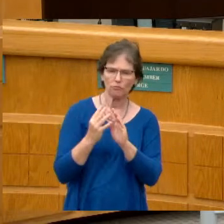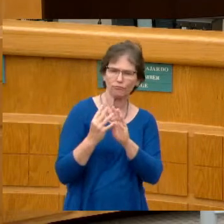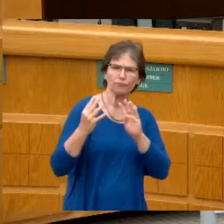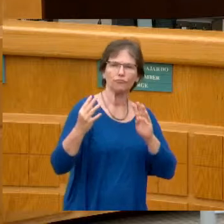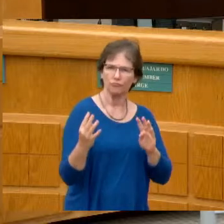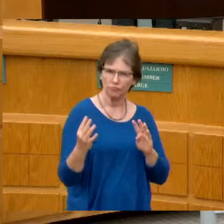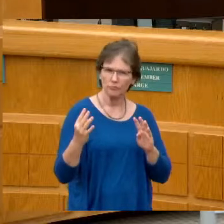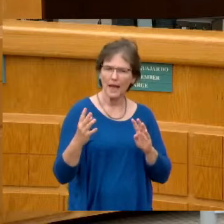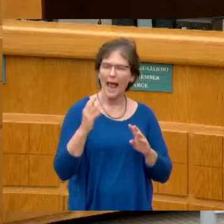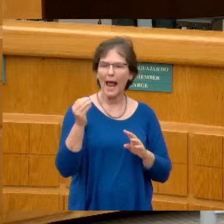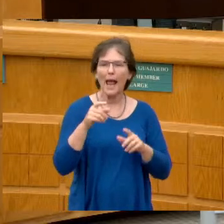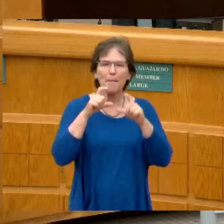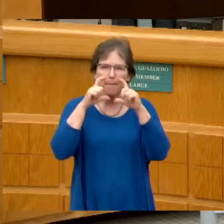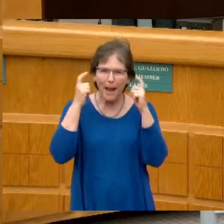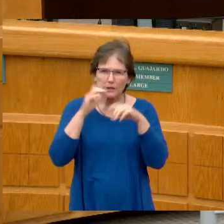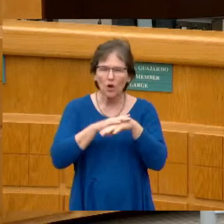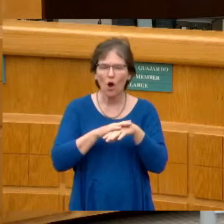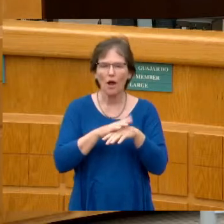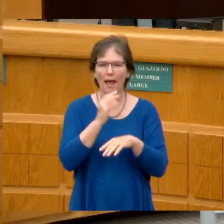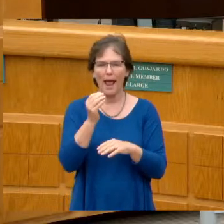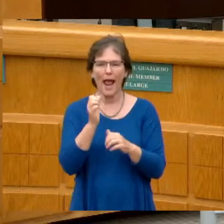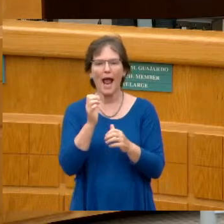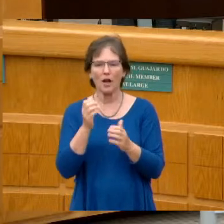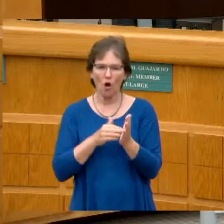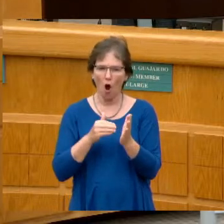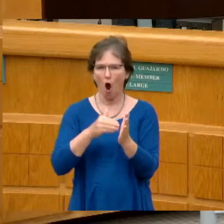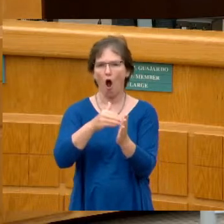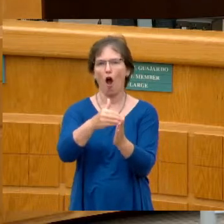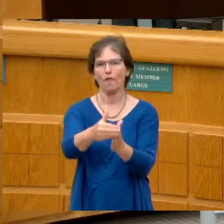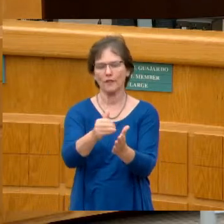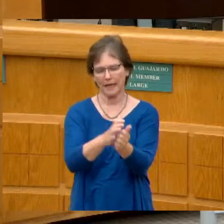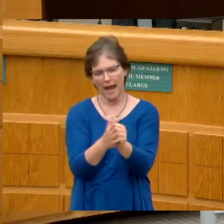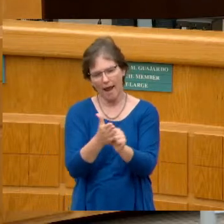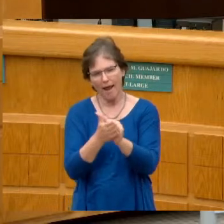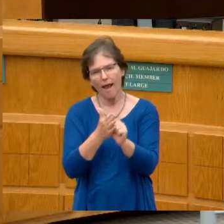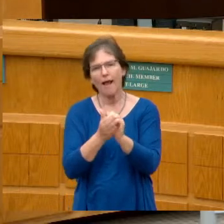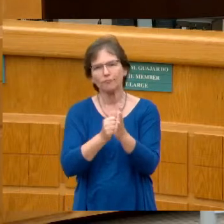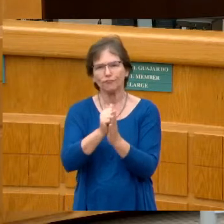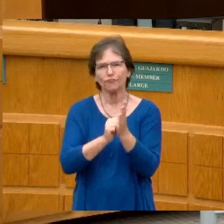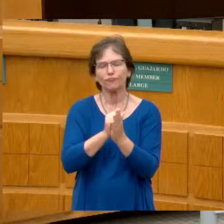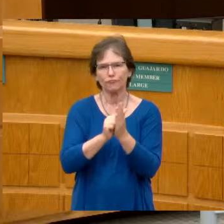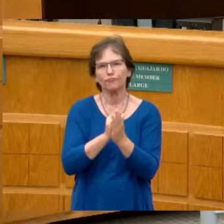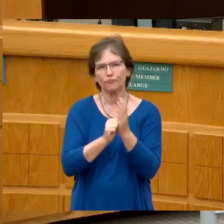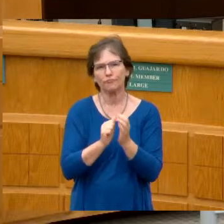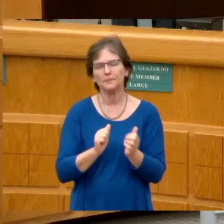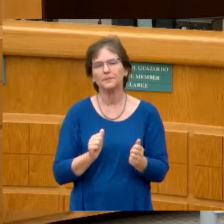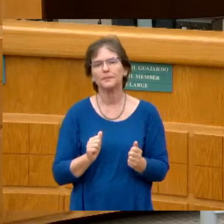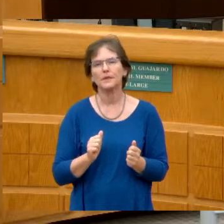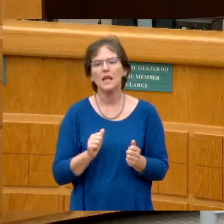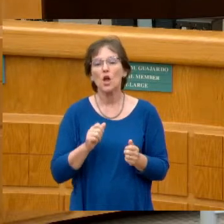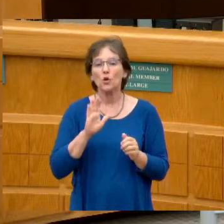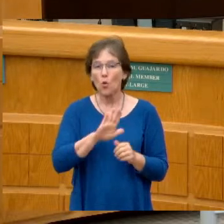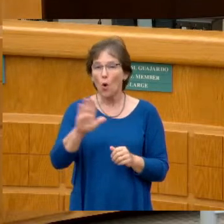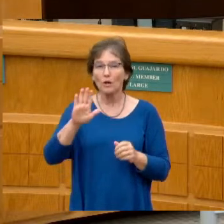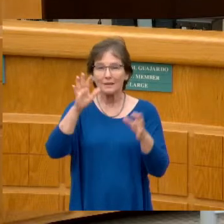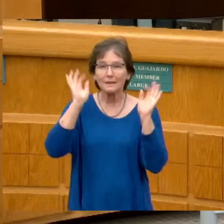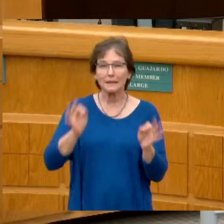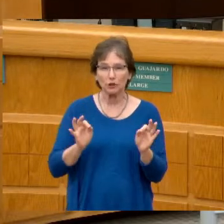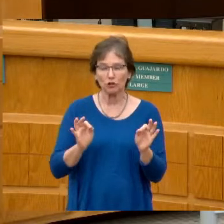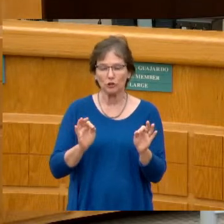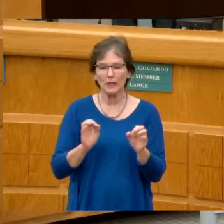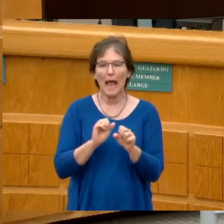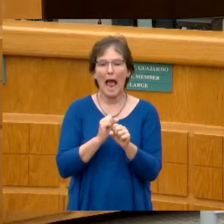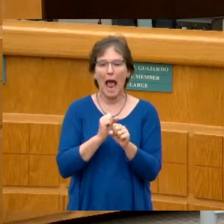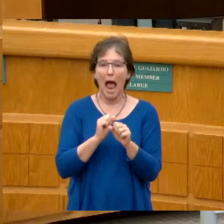Celebrations tend to attract people from all walks of life. Every activity that includes interacting with others has some degree of risk.